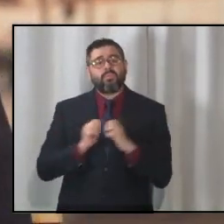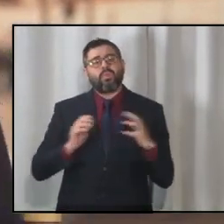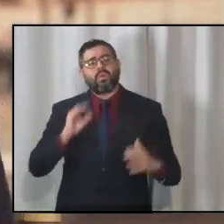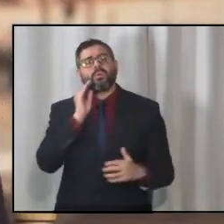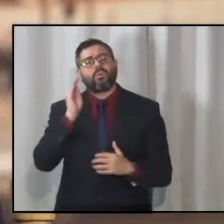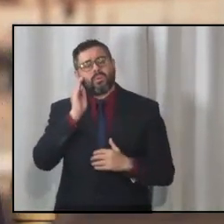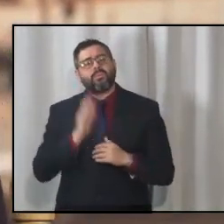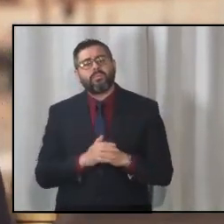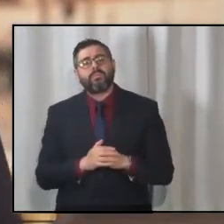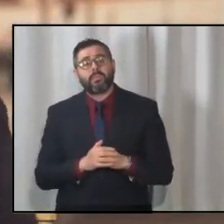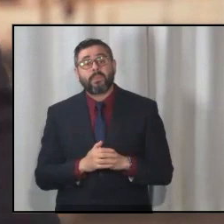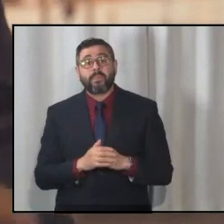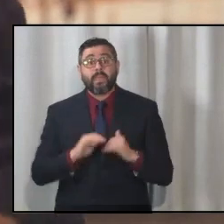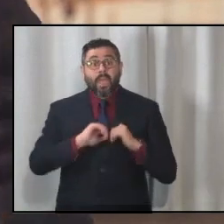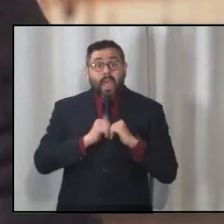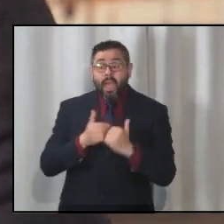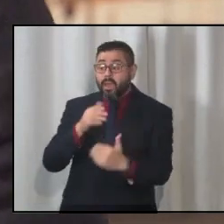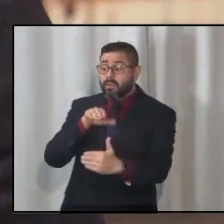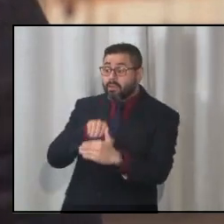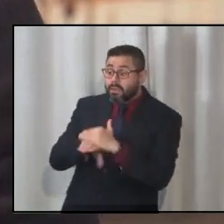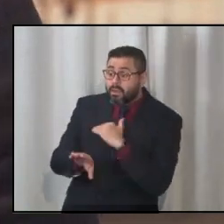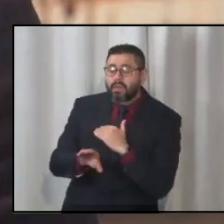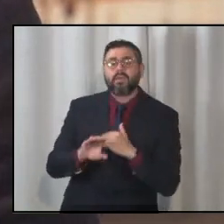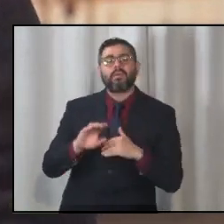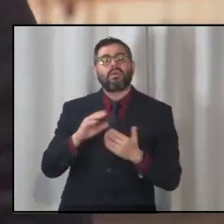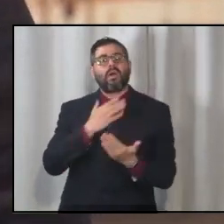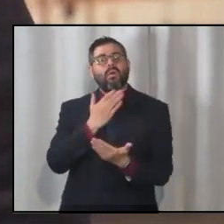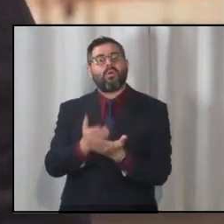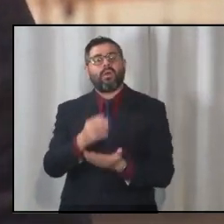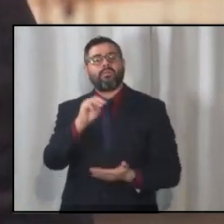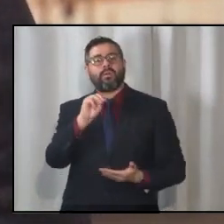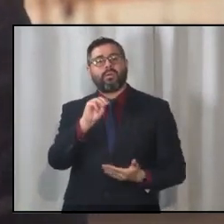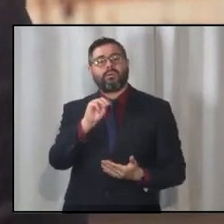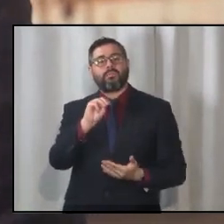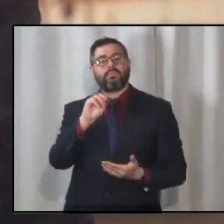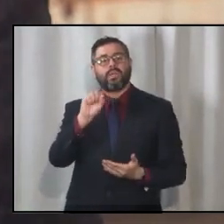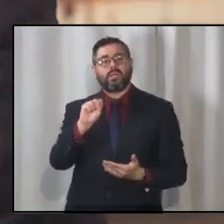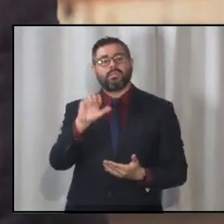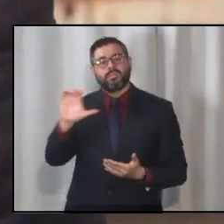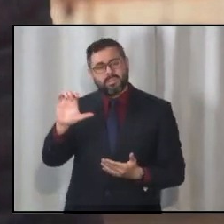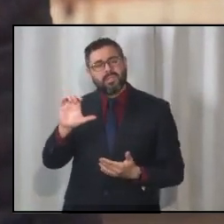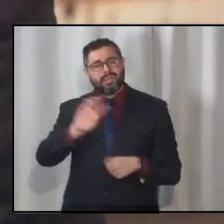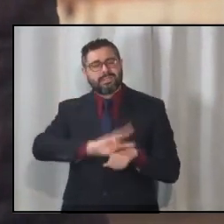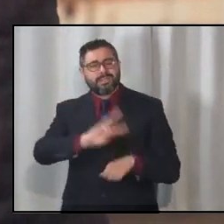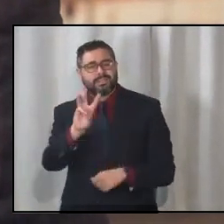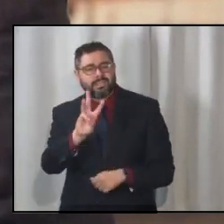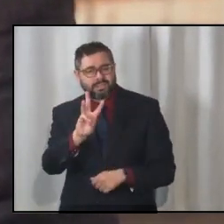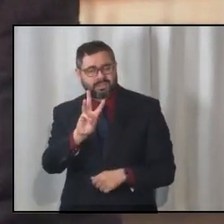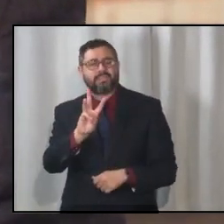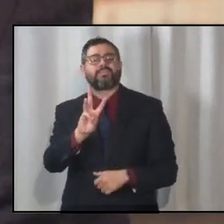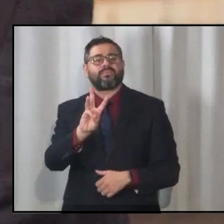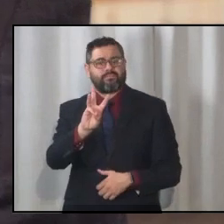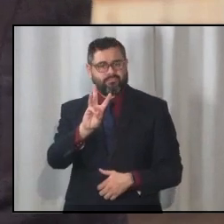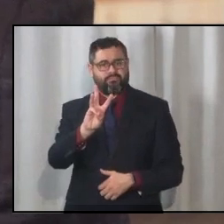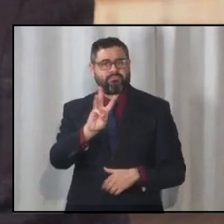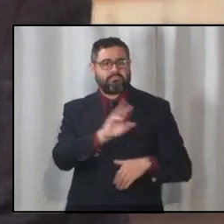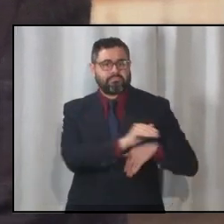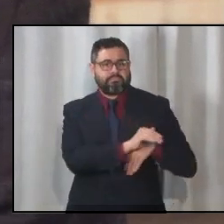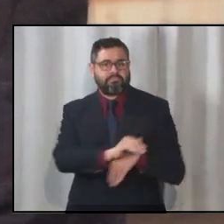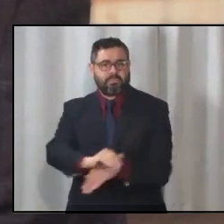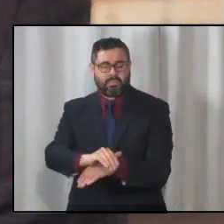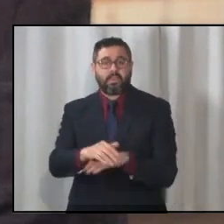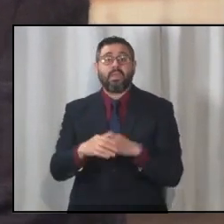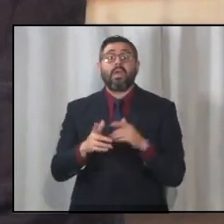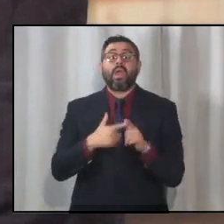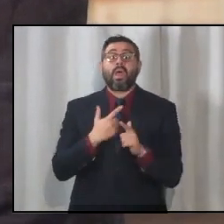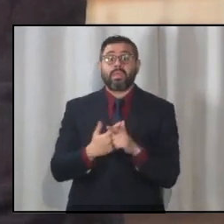to access the beds by visiting the MSC at 6 p.m. on a first-come, first-served basis. Our teams have also been offering